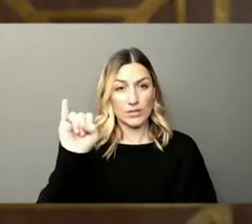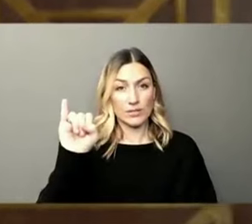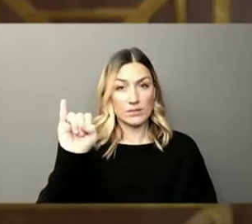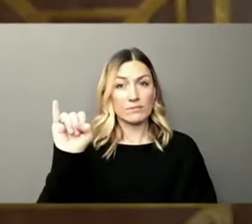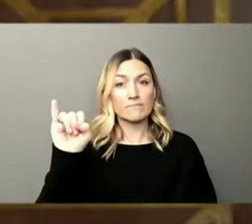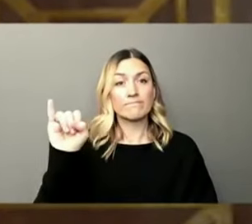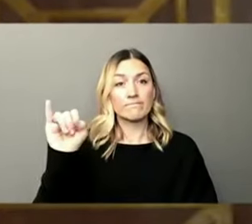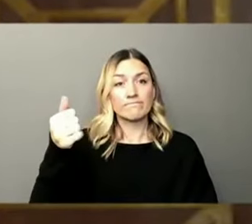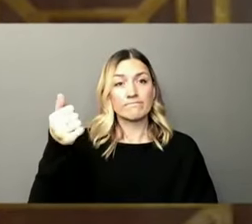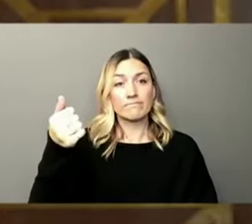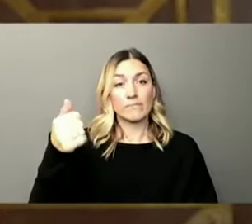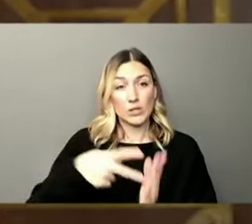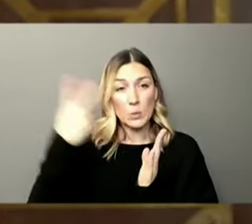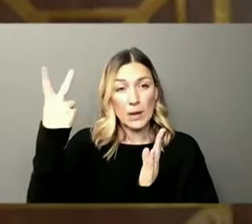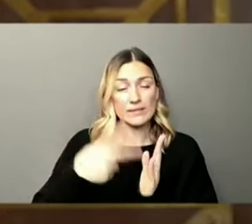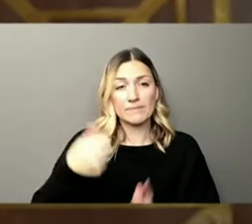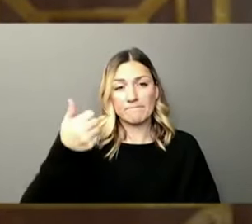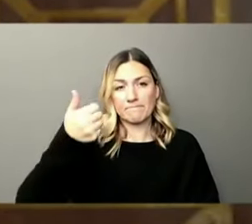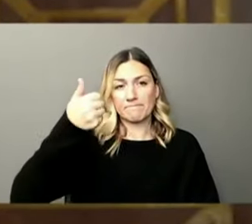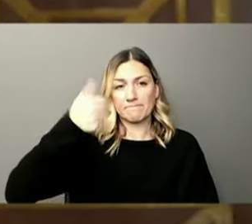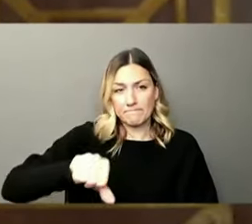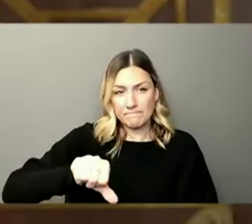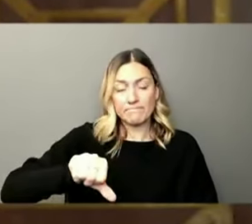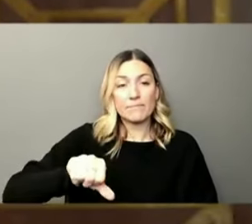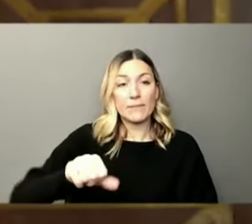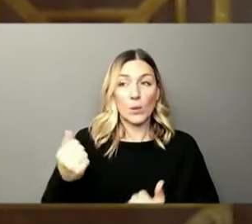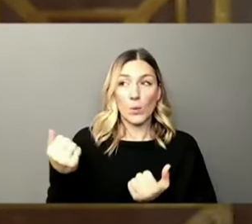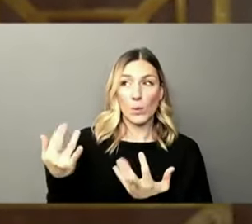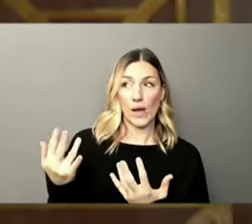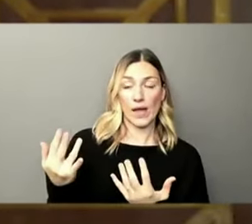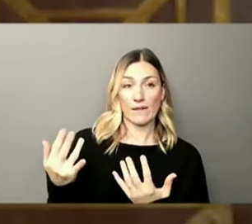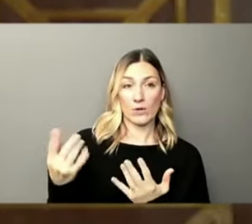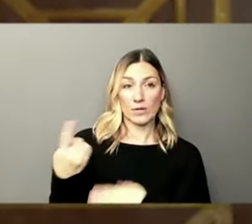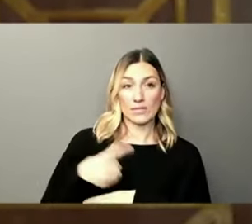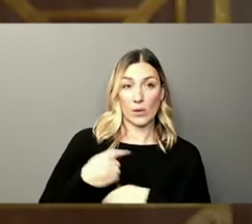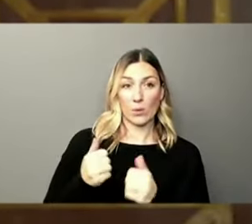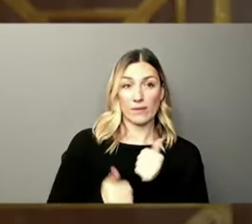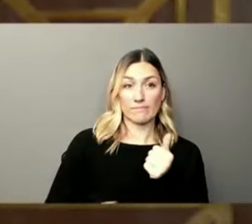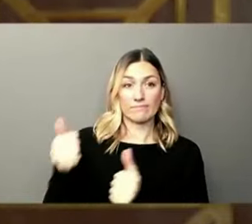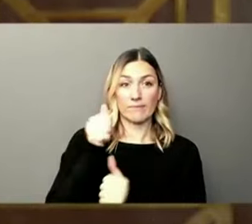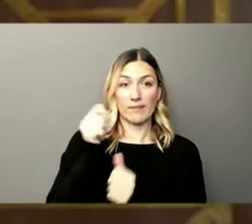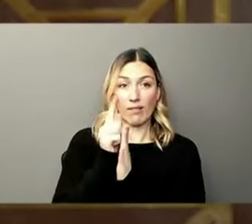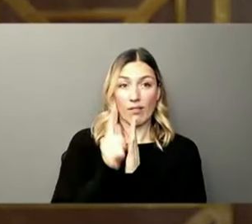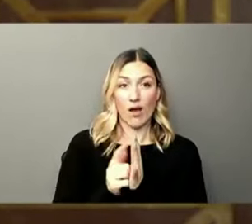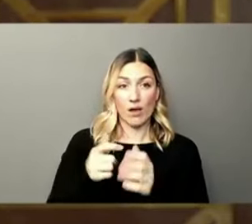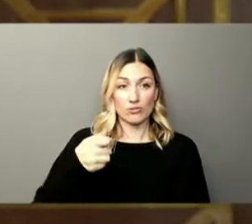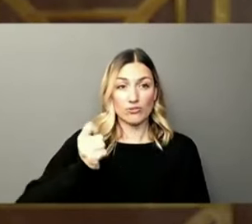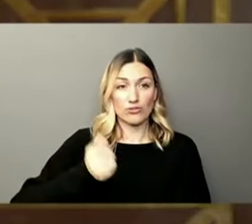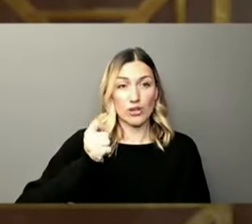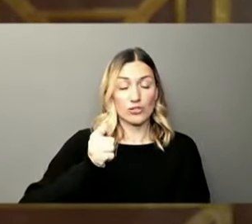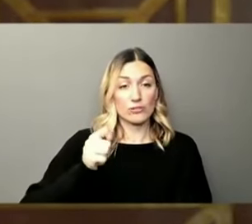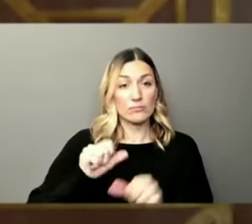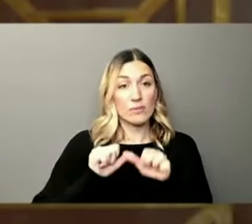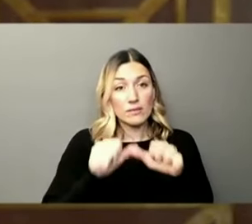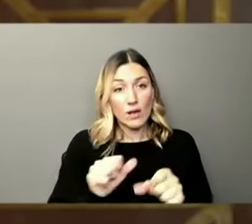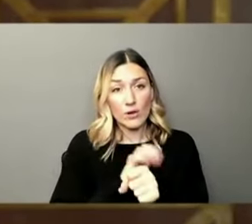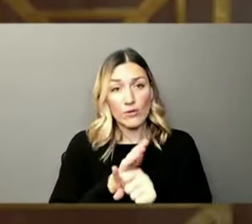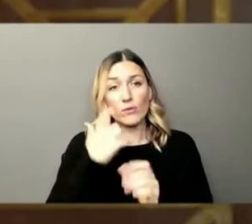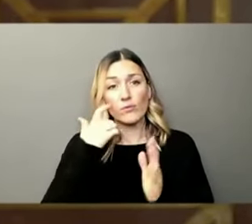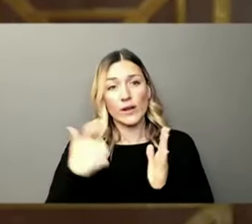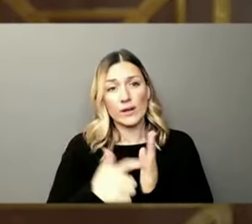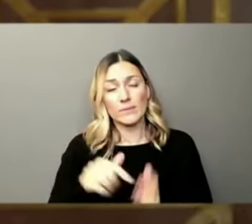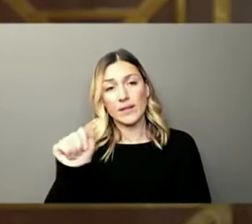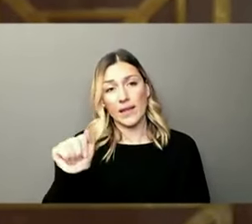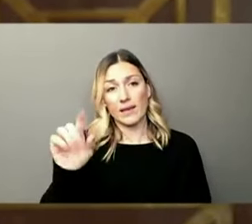been denied twice. I'm now waiting for a hearing date with an administrative law judge. Long COVID is recognized by the Americans with